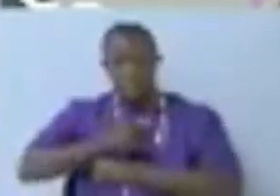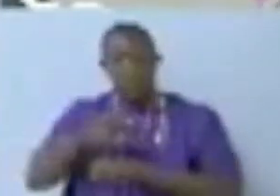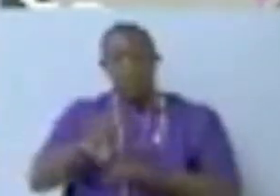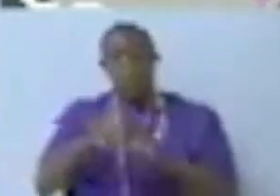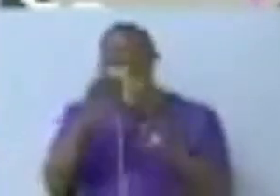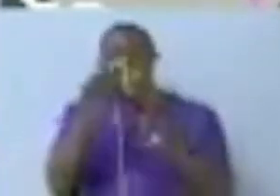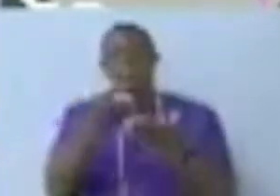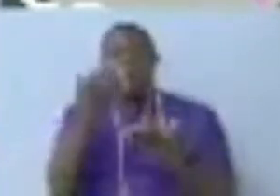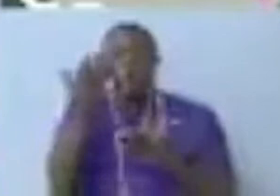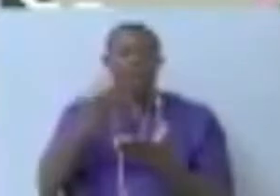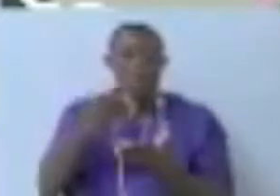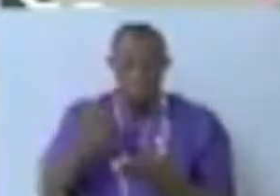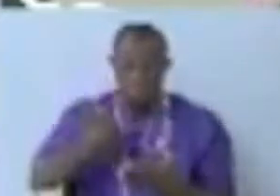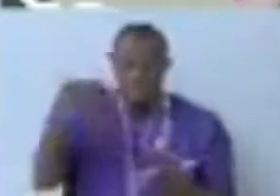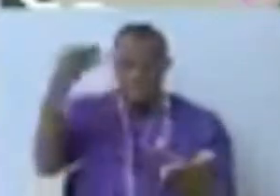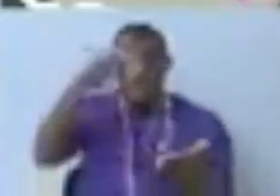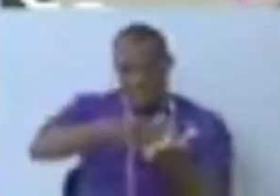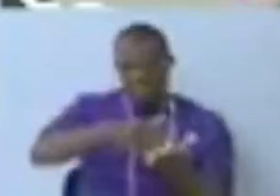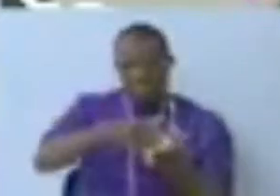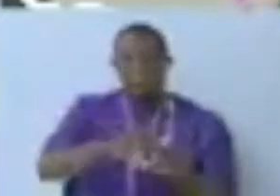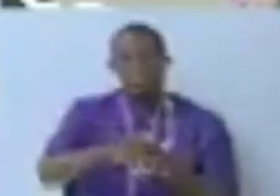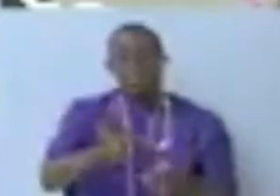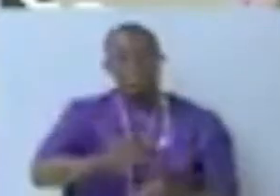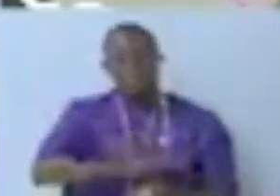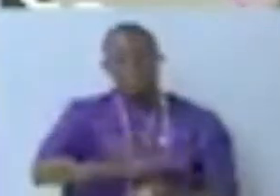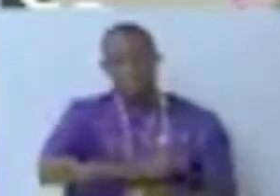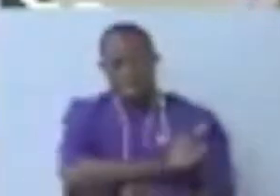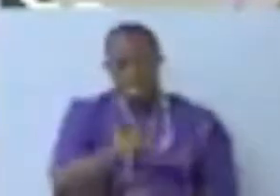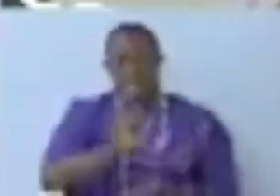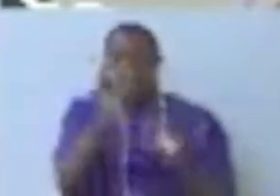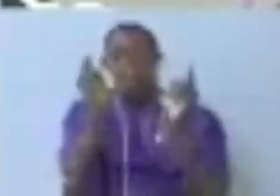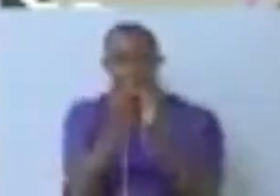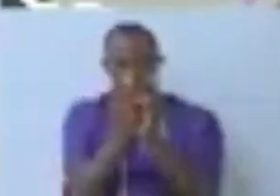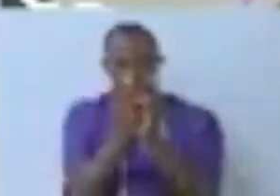arrival, they found Lamin Jobarteh,